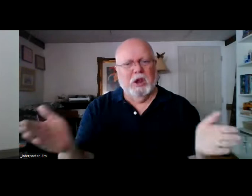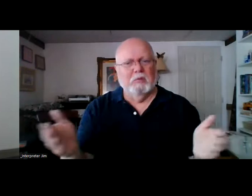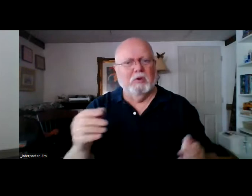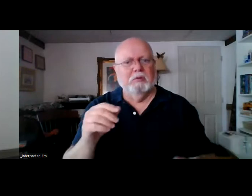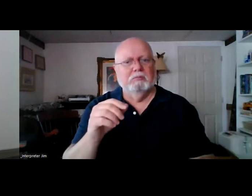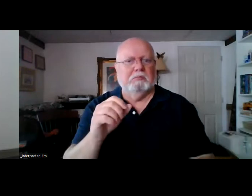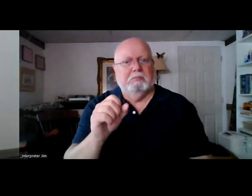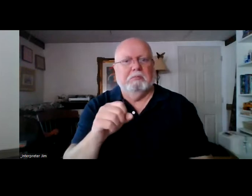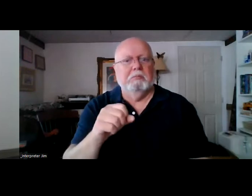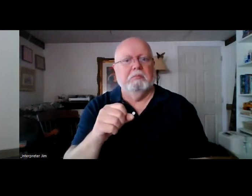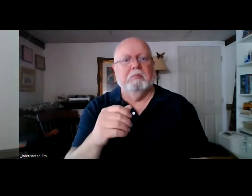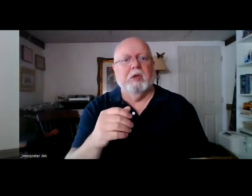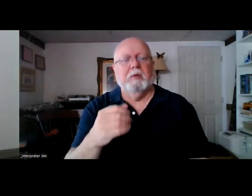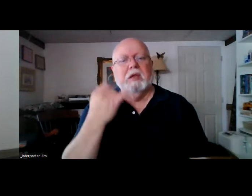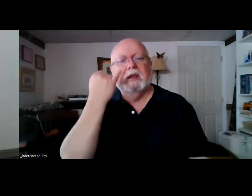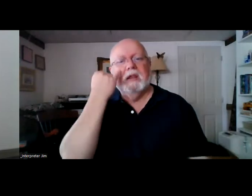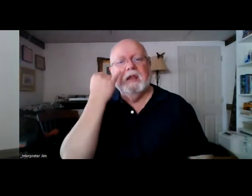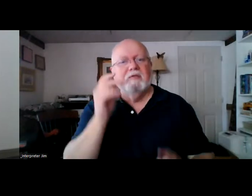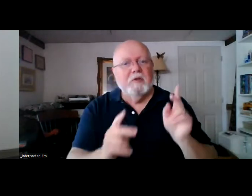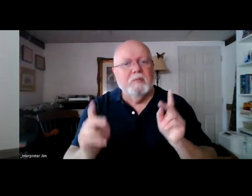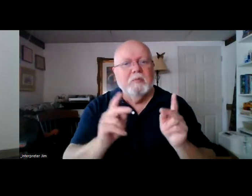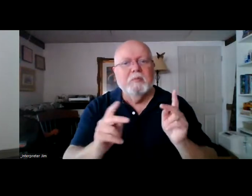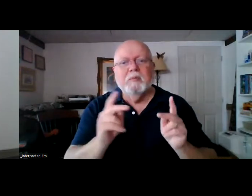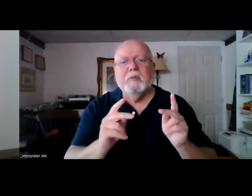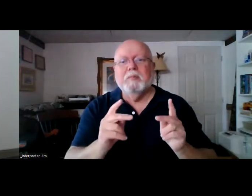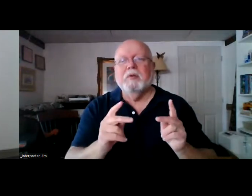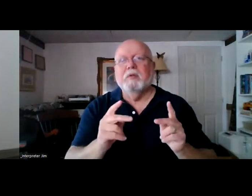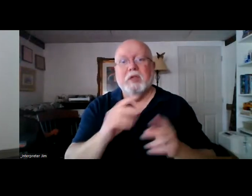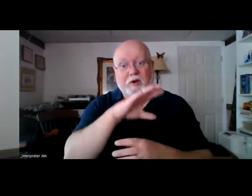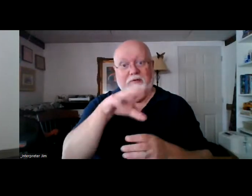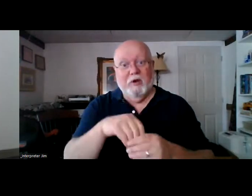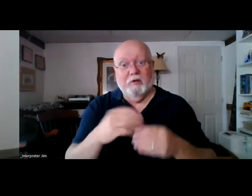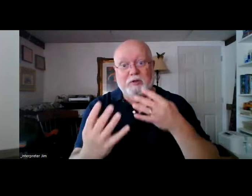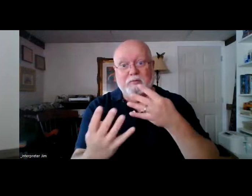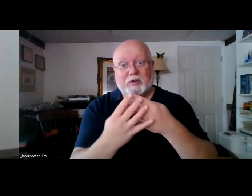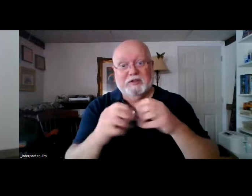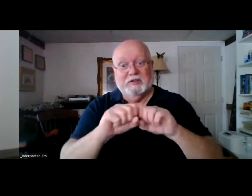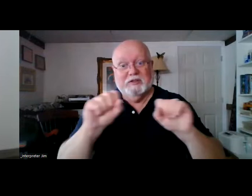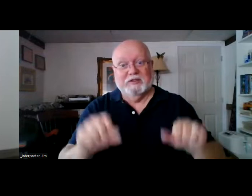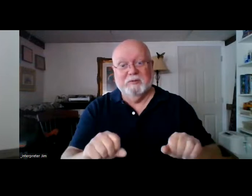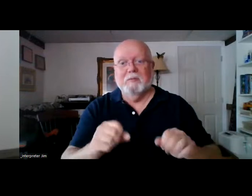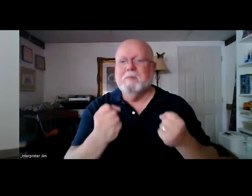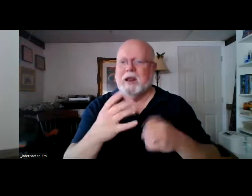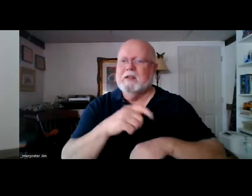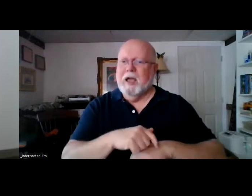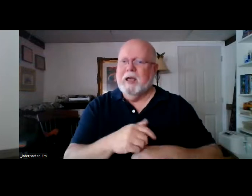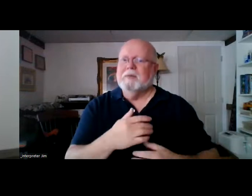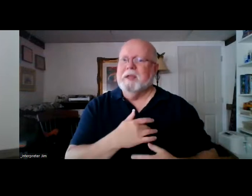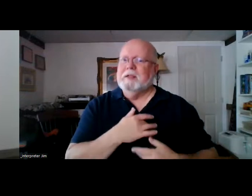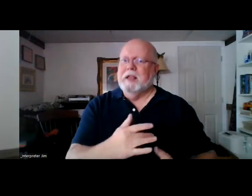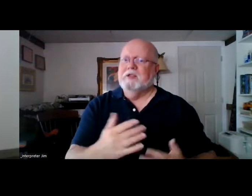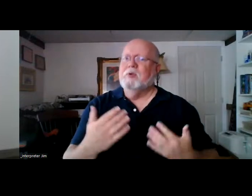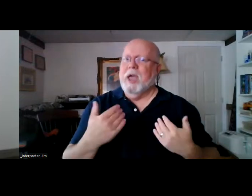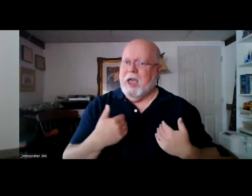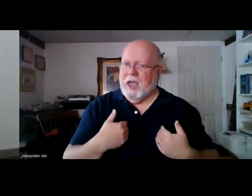know, people who are in the correction system often have co-occurring disorders. And so it is incredibly important that